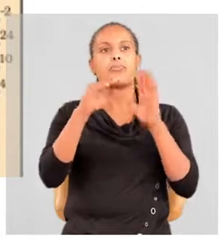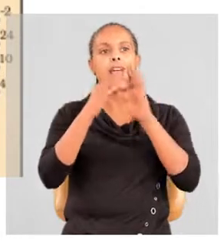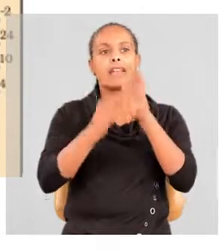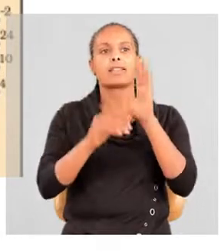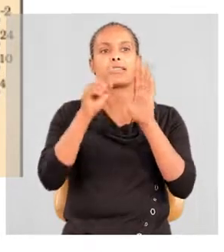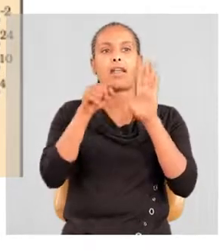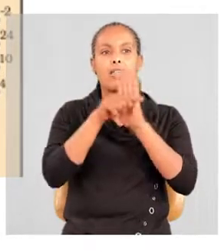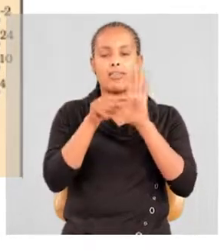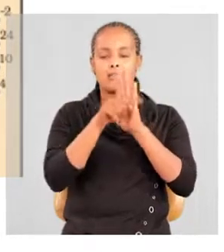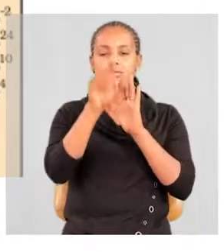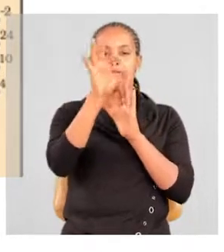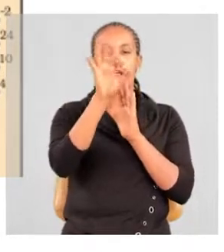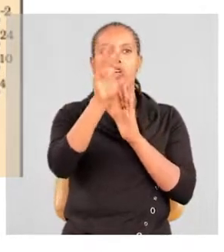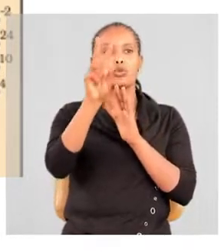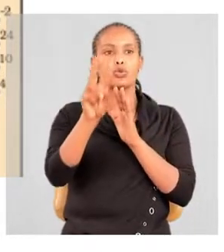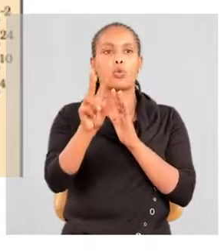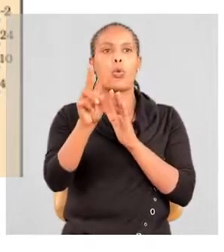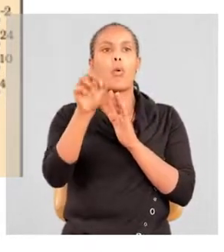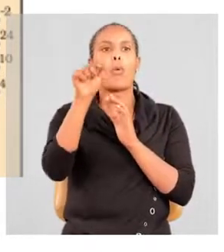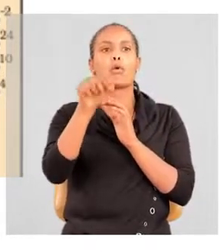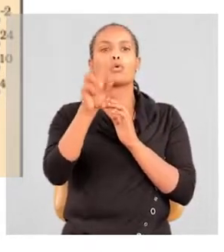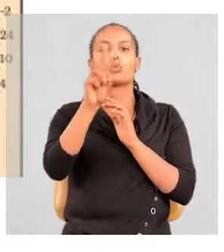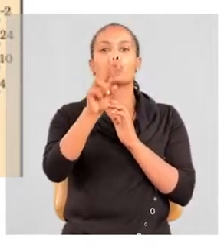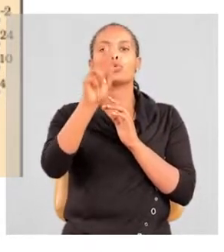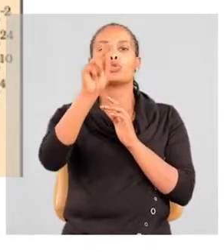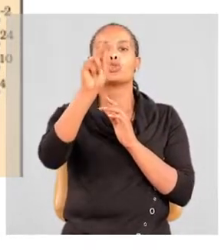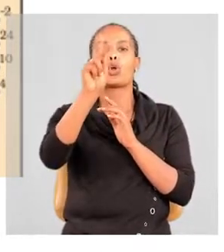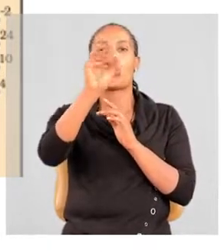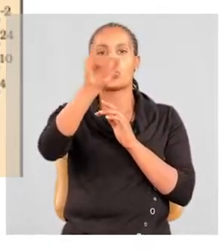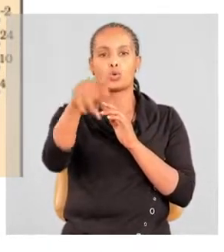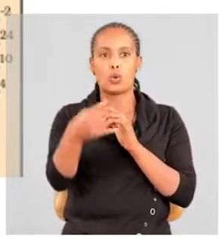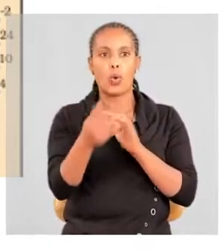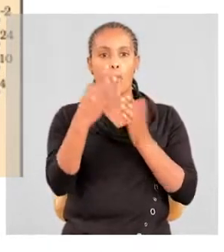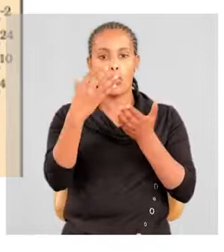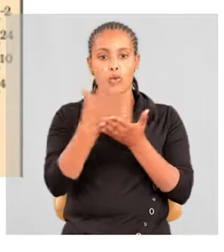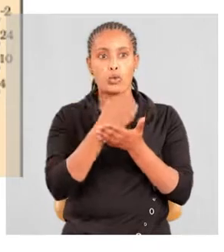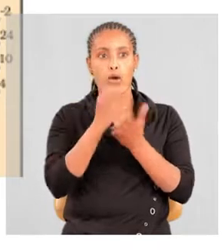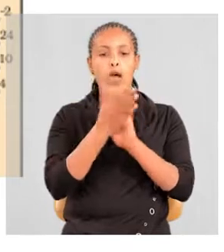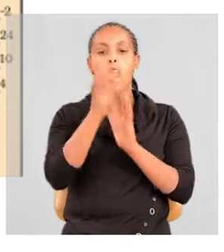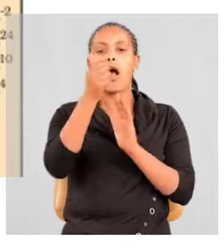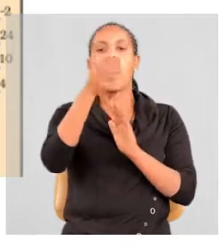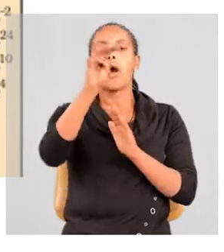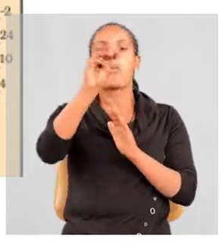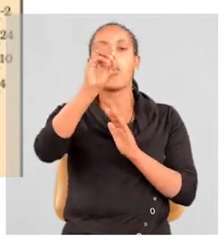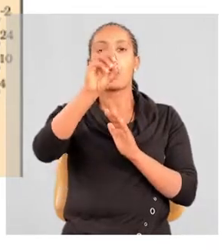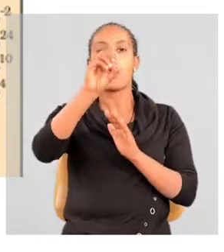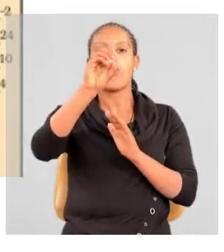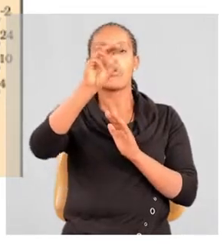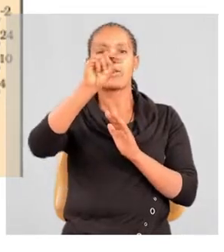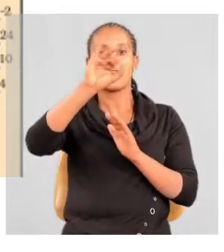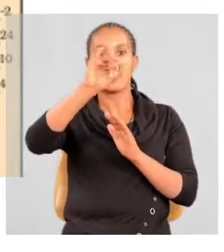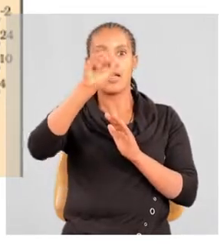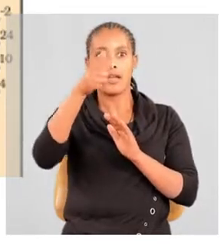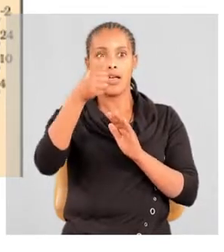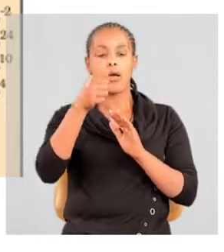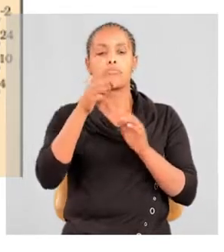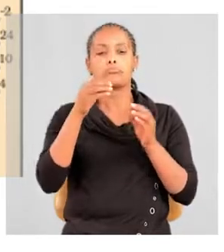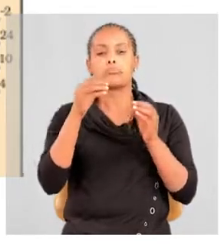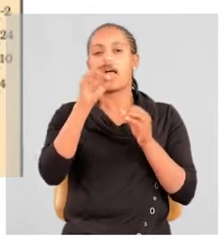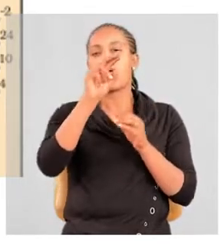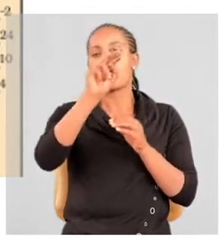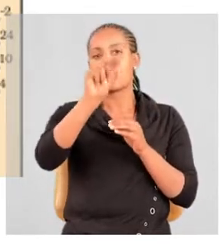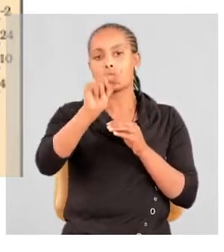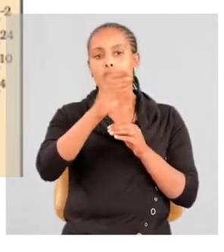92.2 kilojoule. You see? Production of ammonia from its elements nitrogen